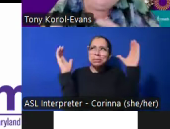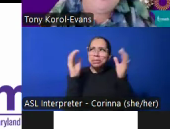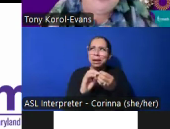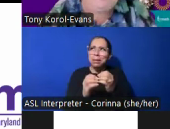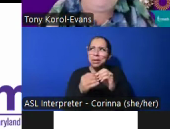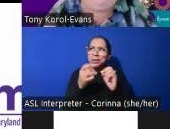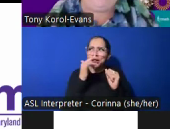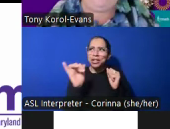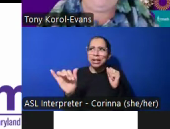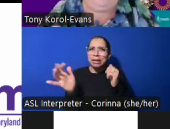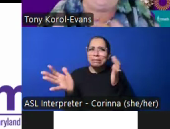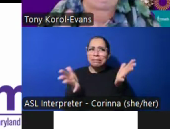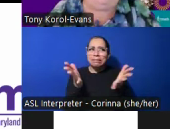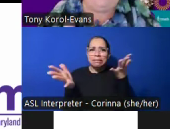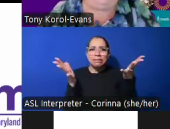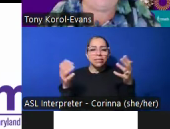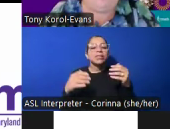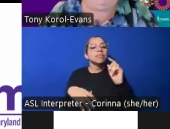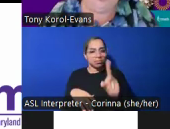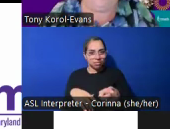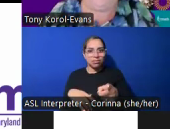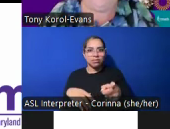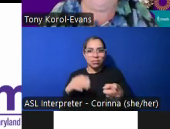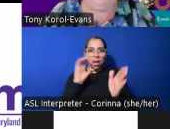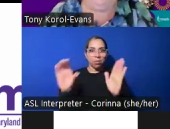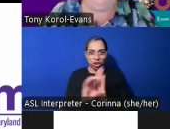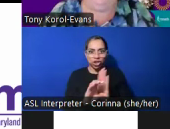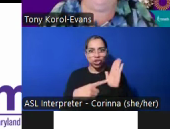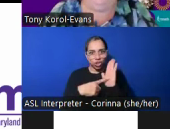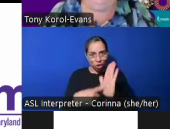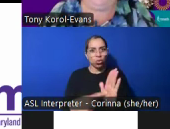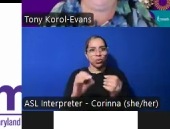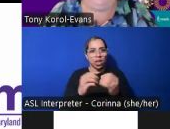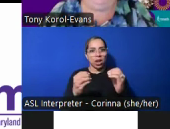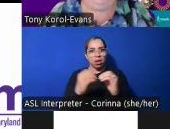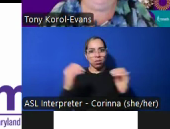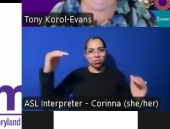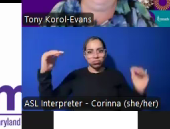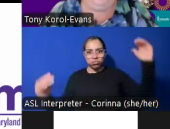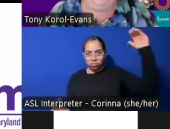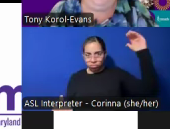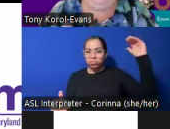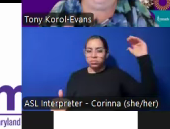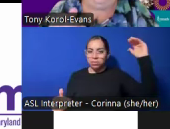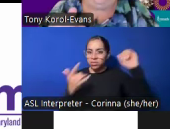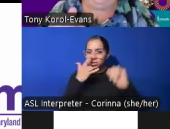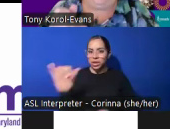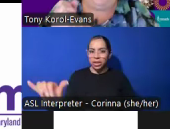I am giving you a visual of what that number looks like, right?